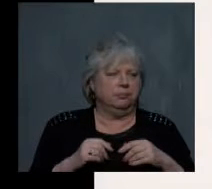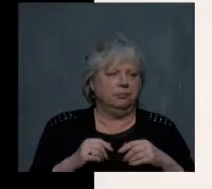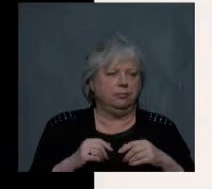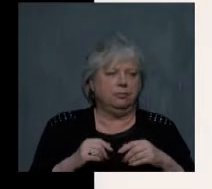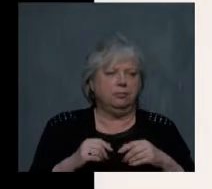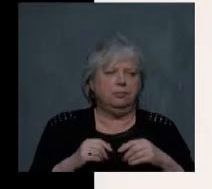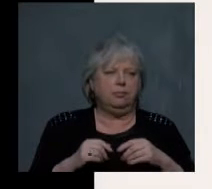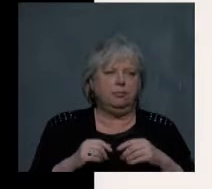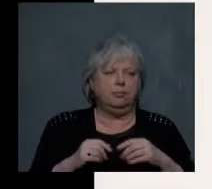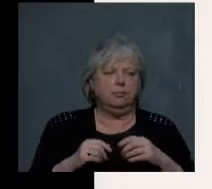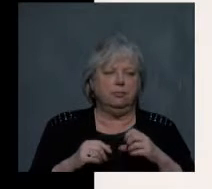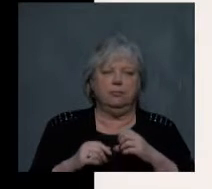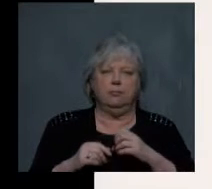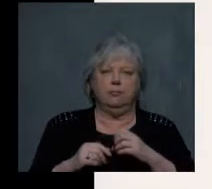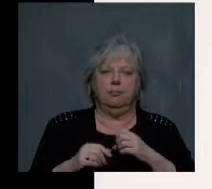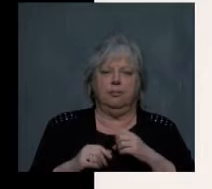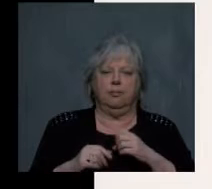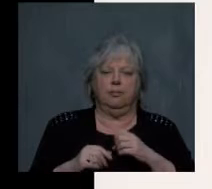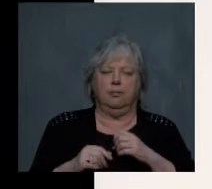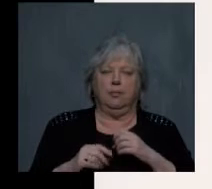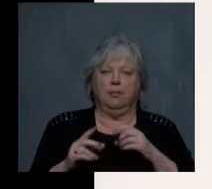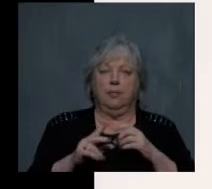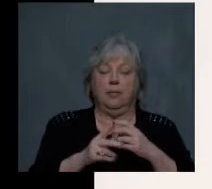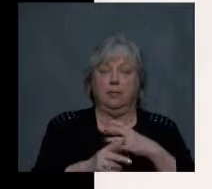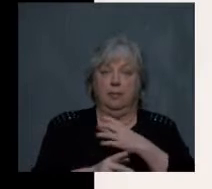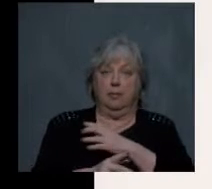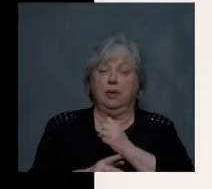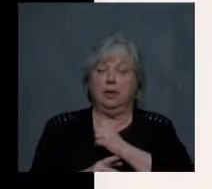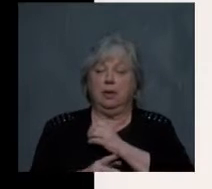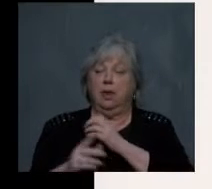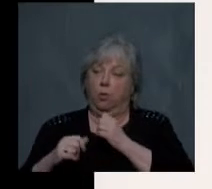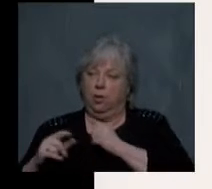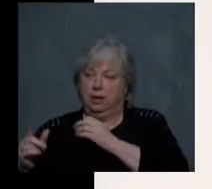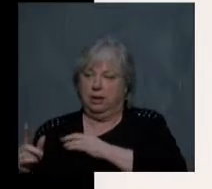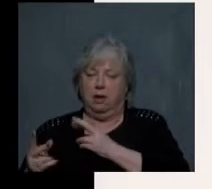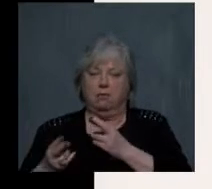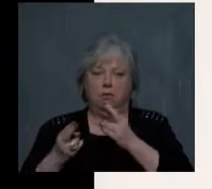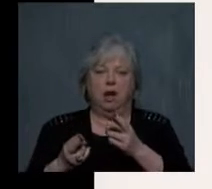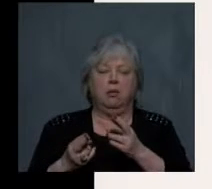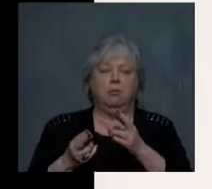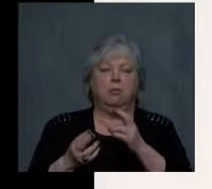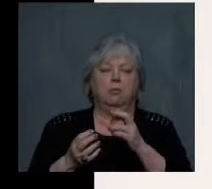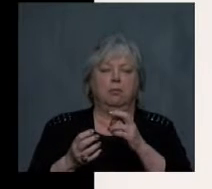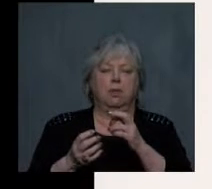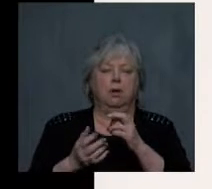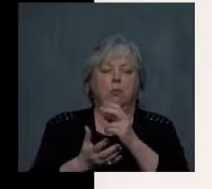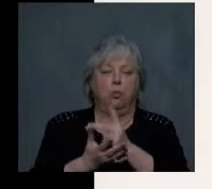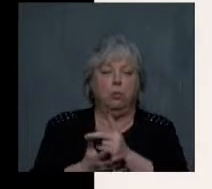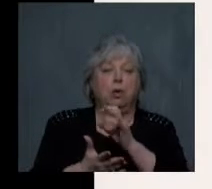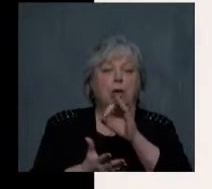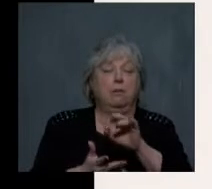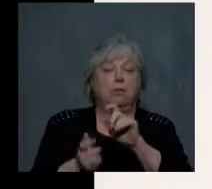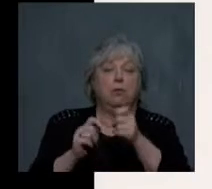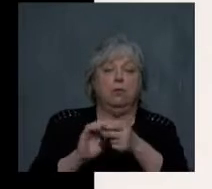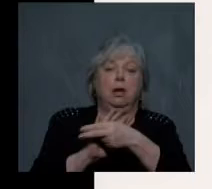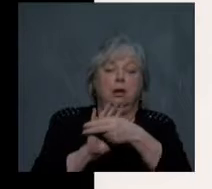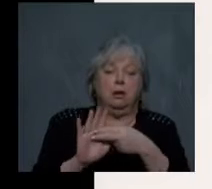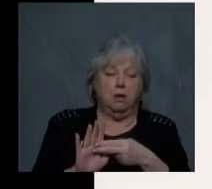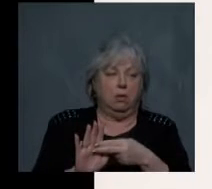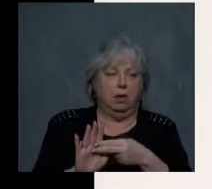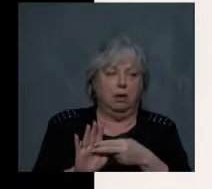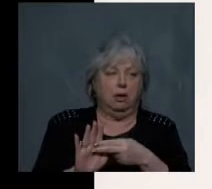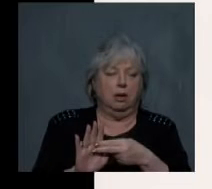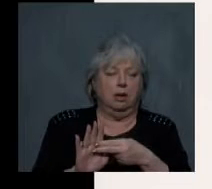The staff recommended approval if the rezoning of the site, as it says in the